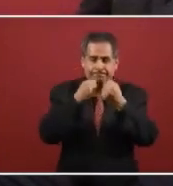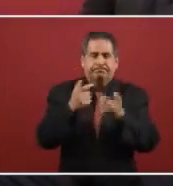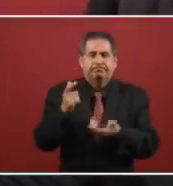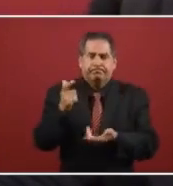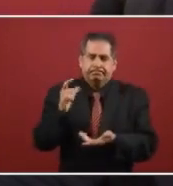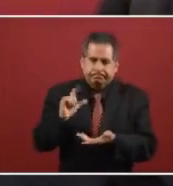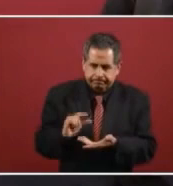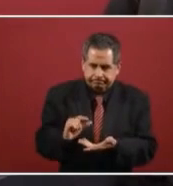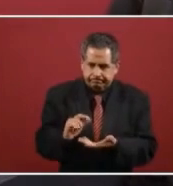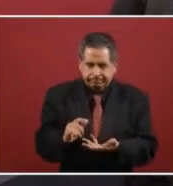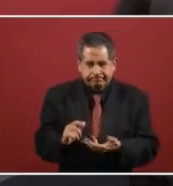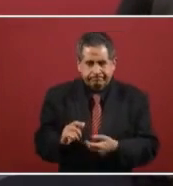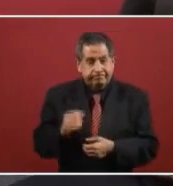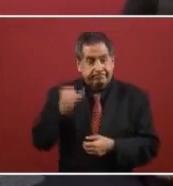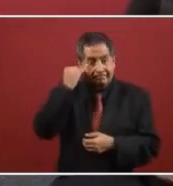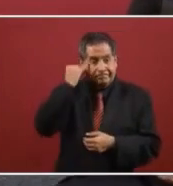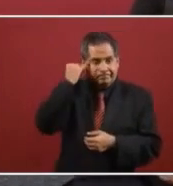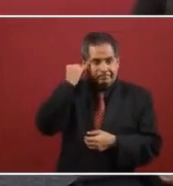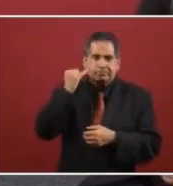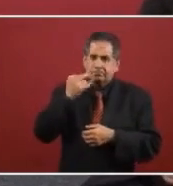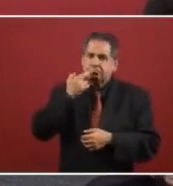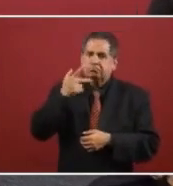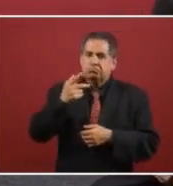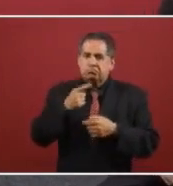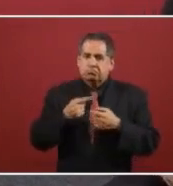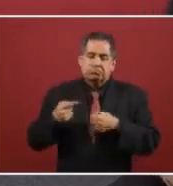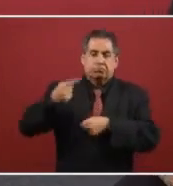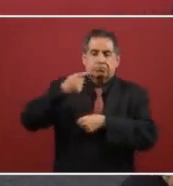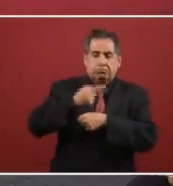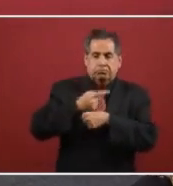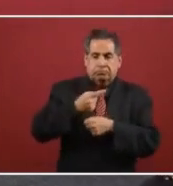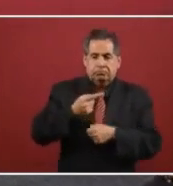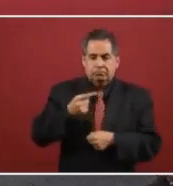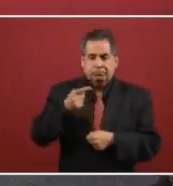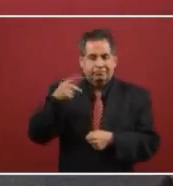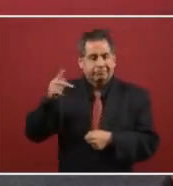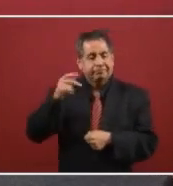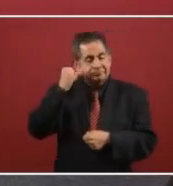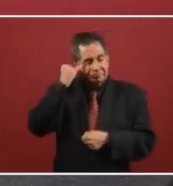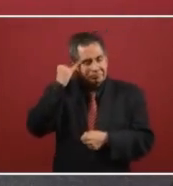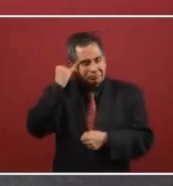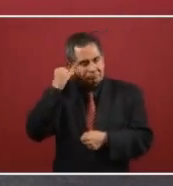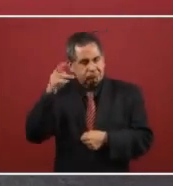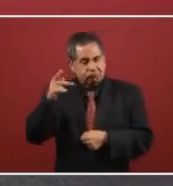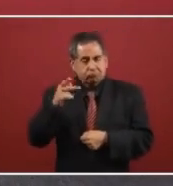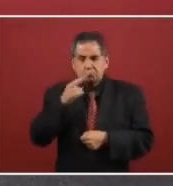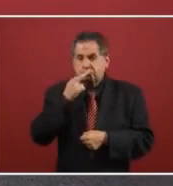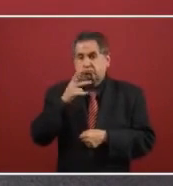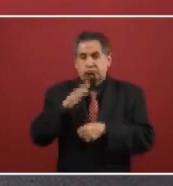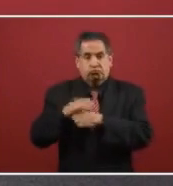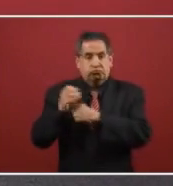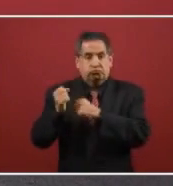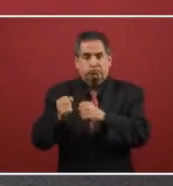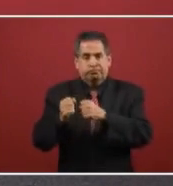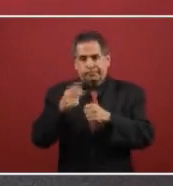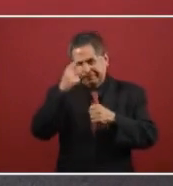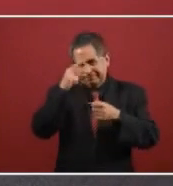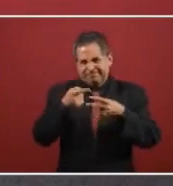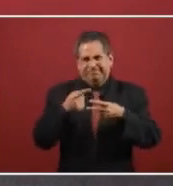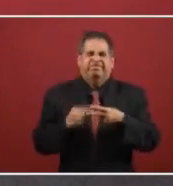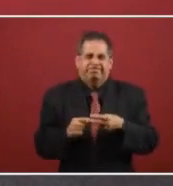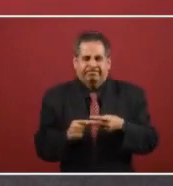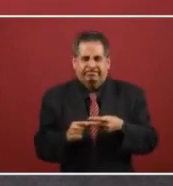lowered it Japón, in Japan. el yen, The yen, se fortaleció. it got